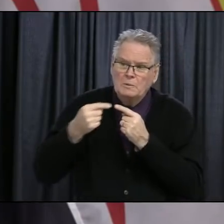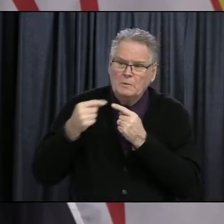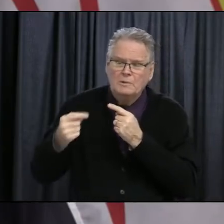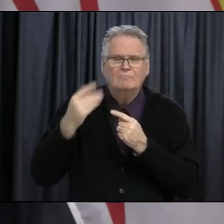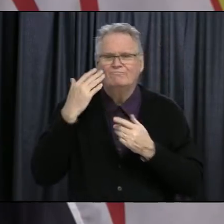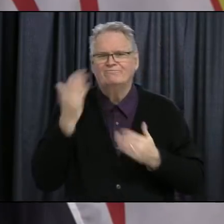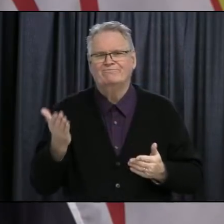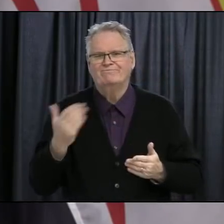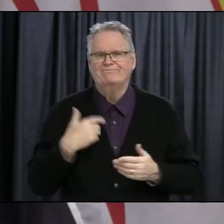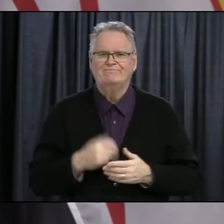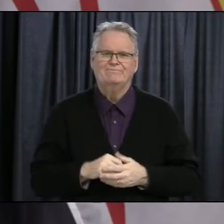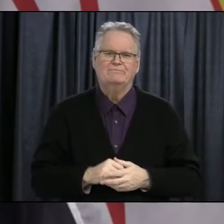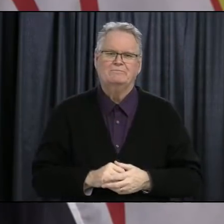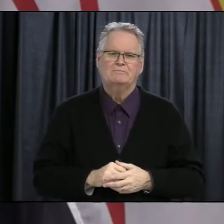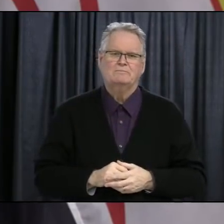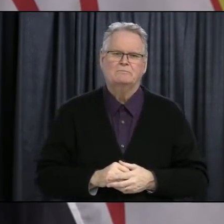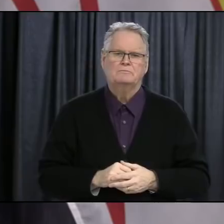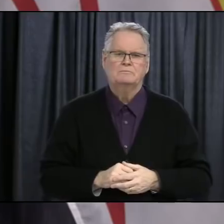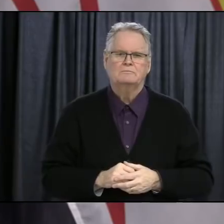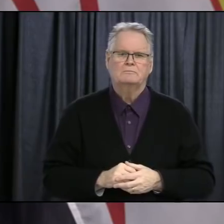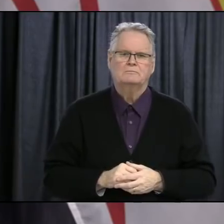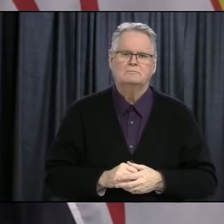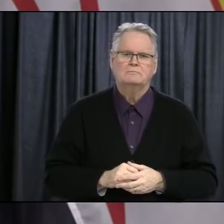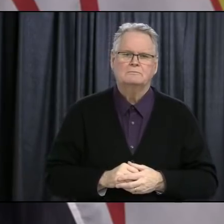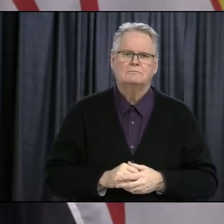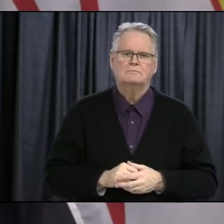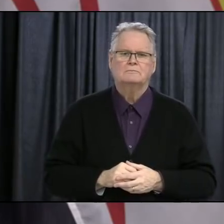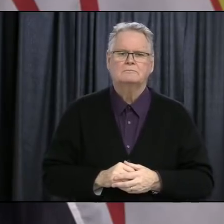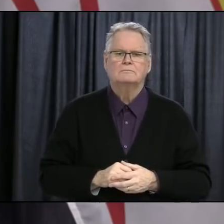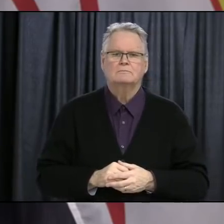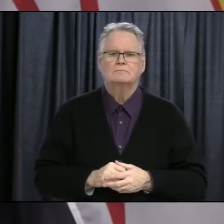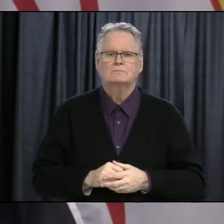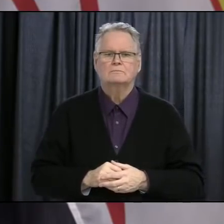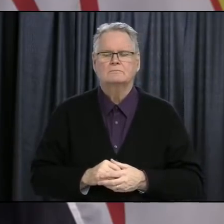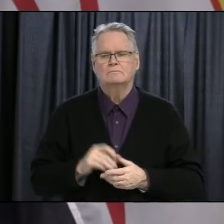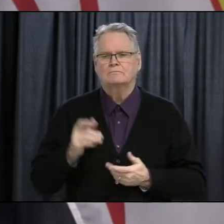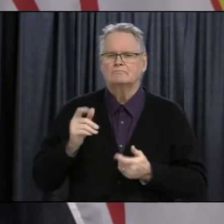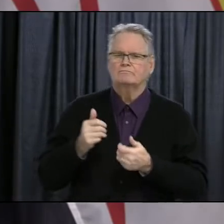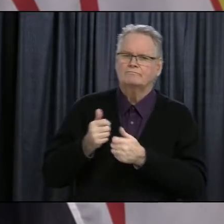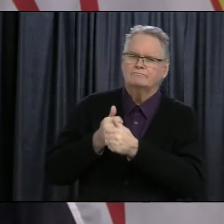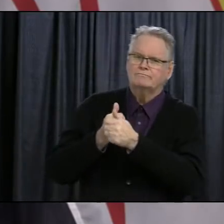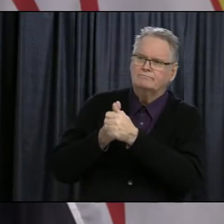My understanding is we're still waiting for information at the national level there.